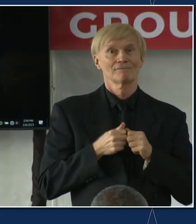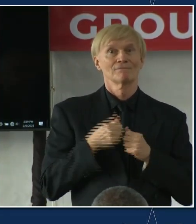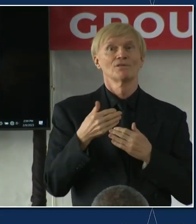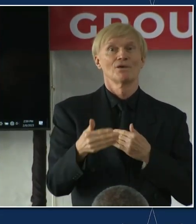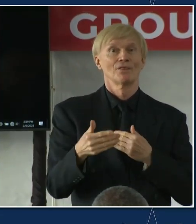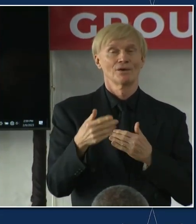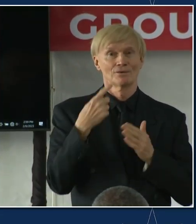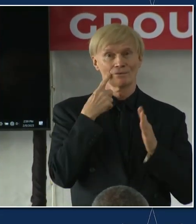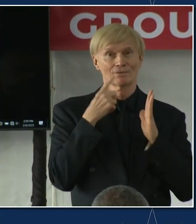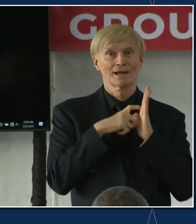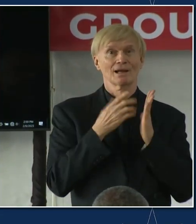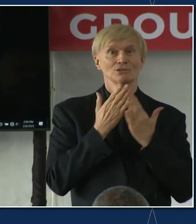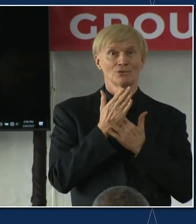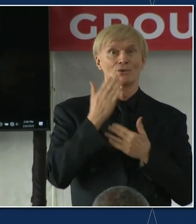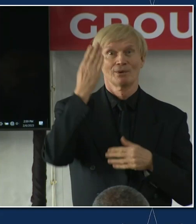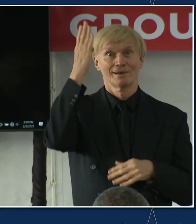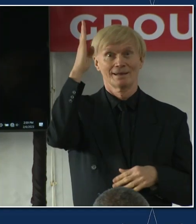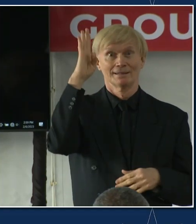that through him,